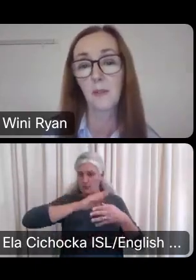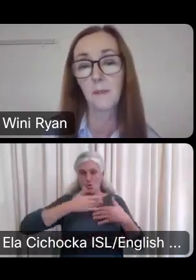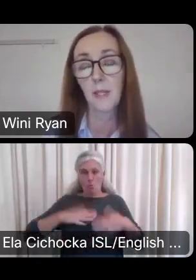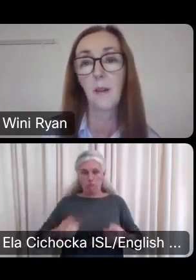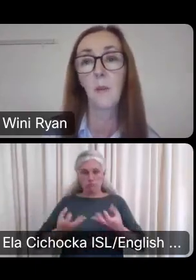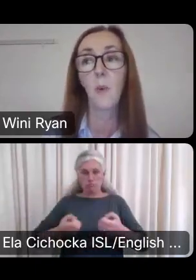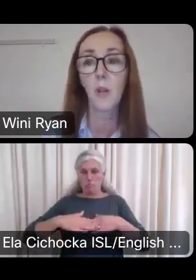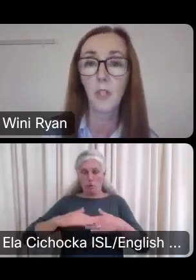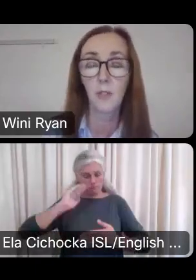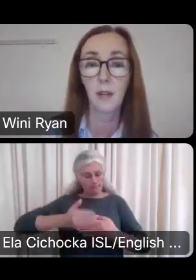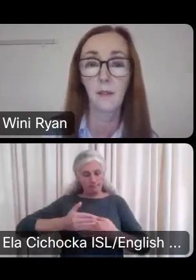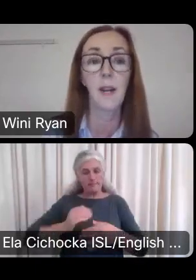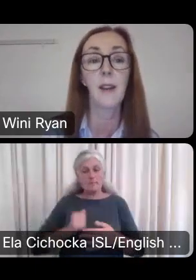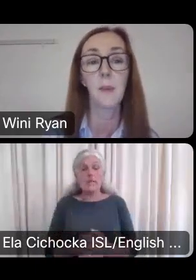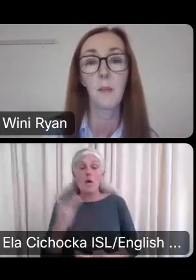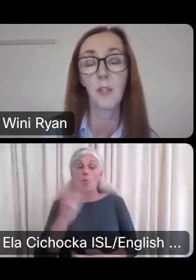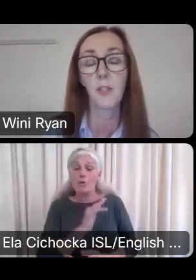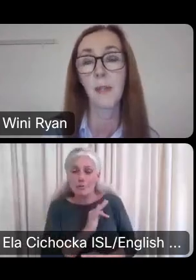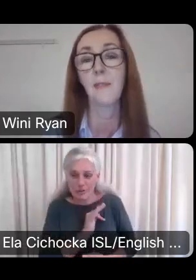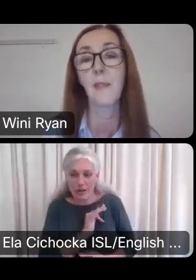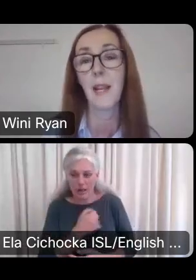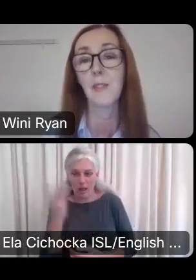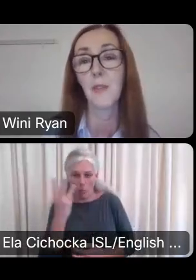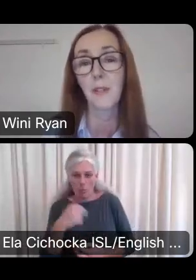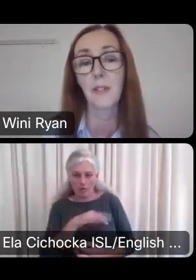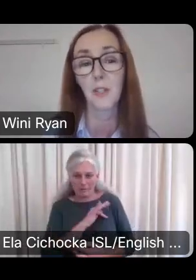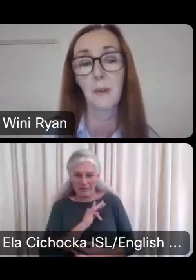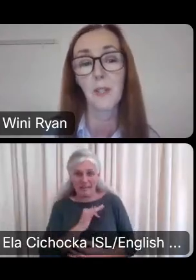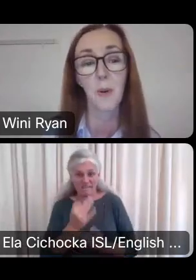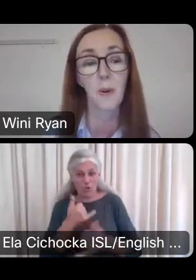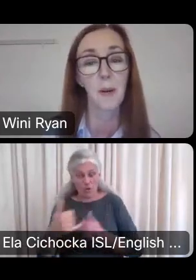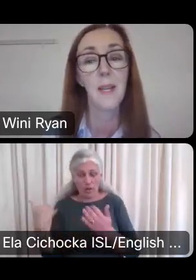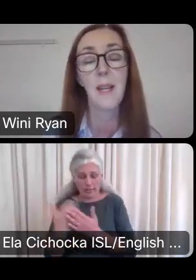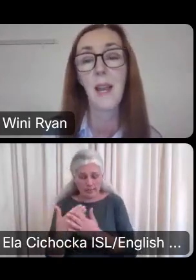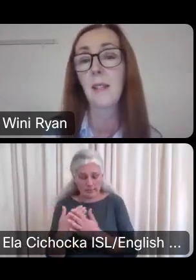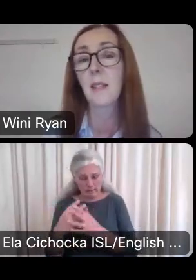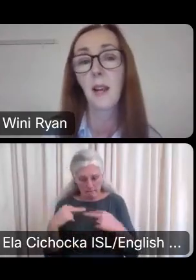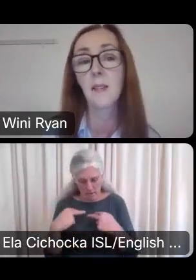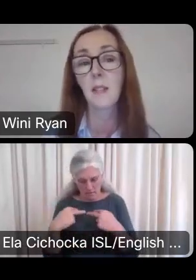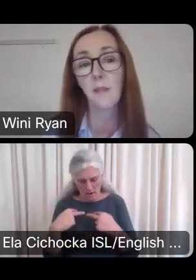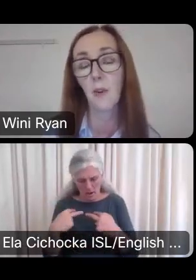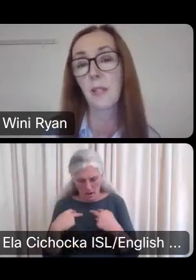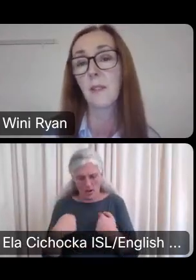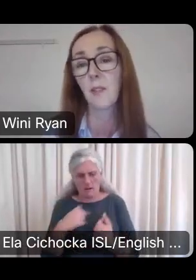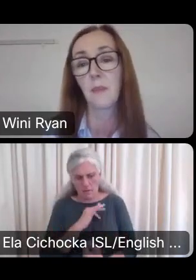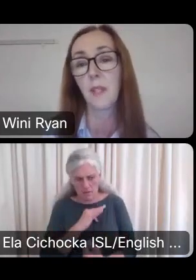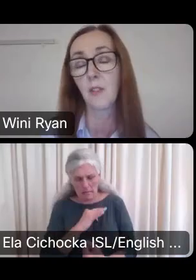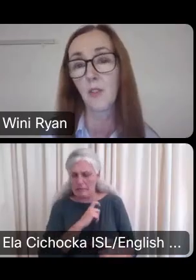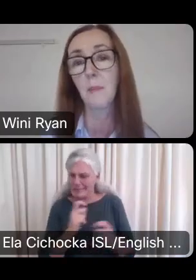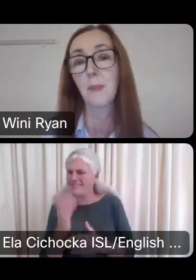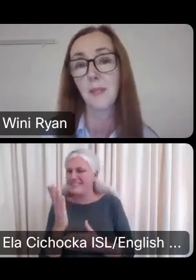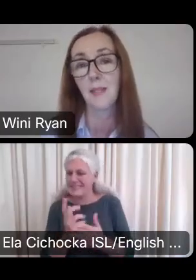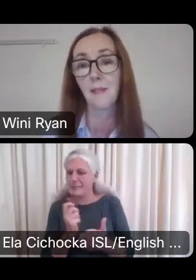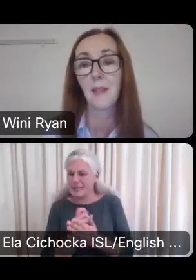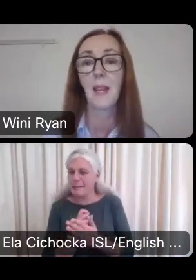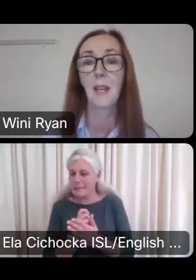us. Watch yourself. I have been watching myself for the last few years since doing this program, and I still fall into some of these